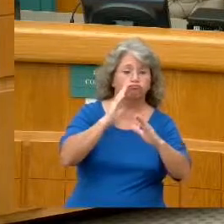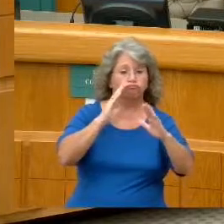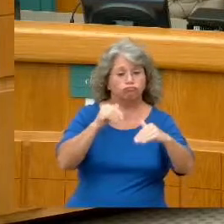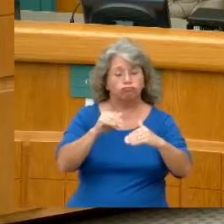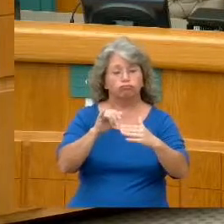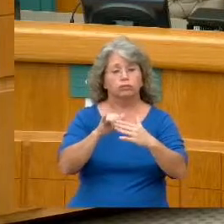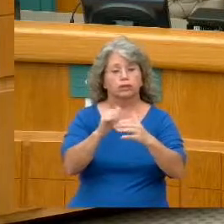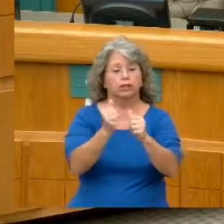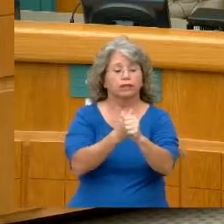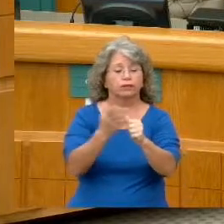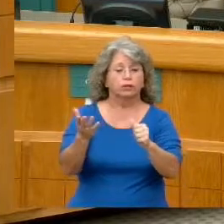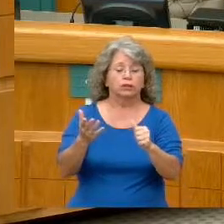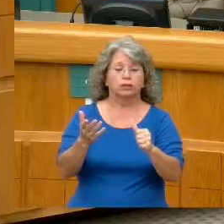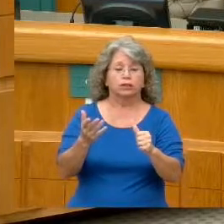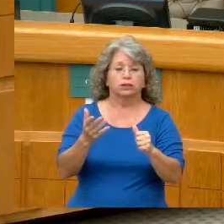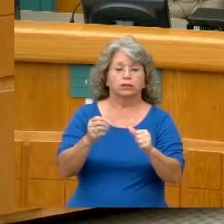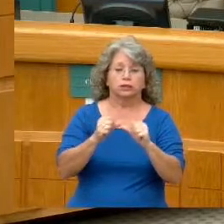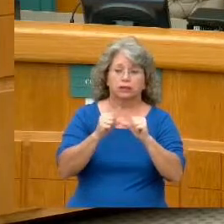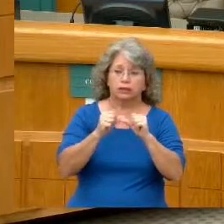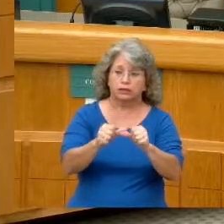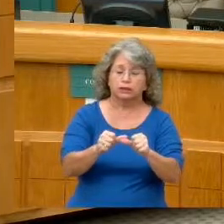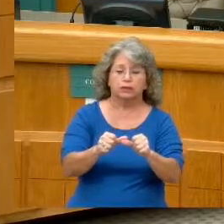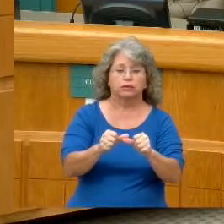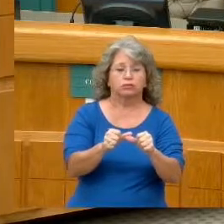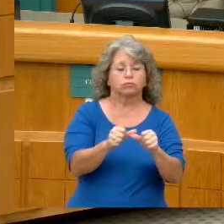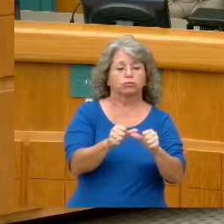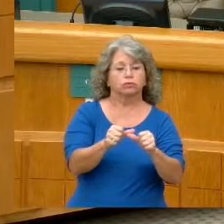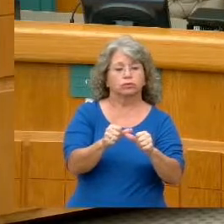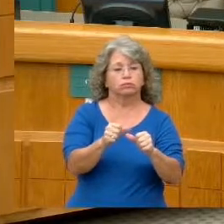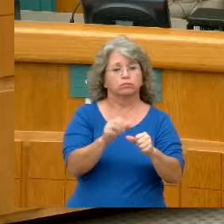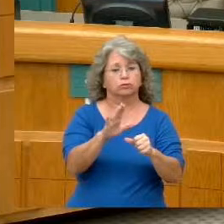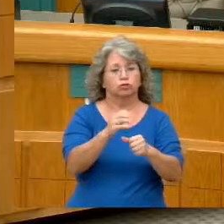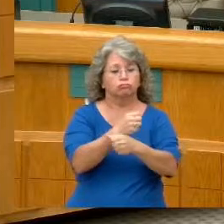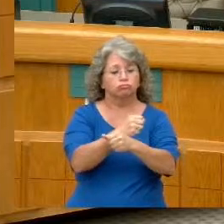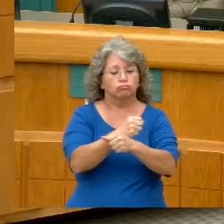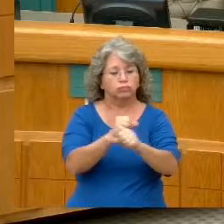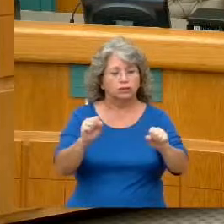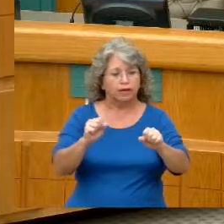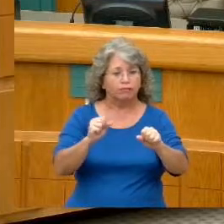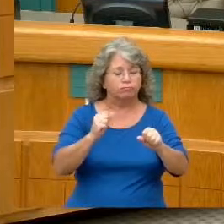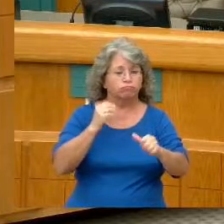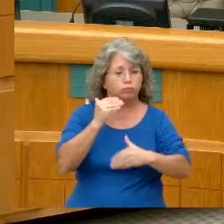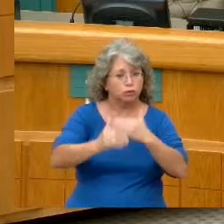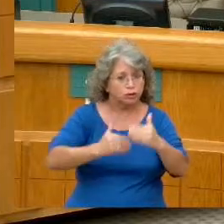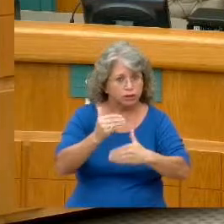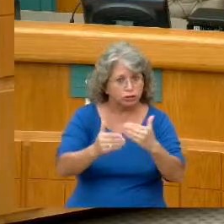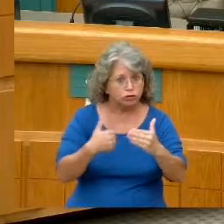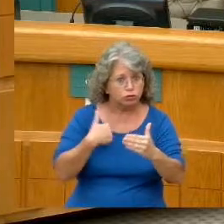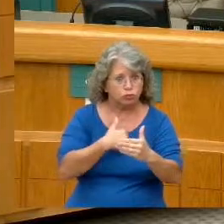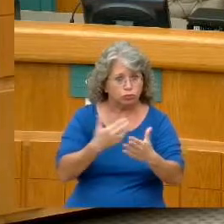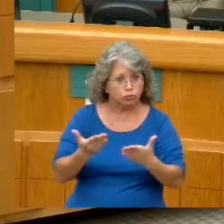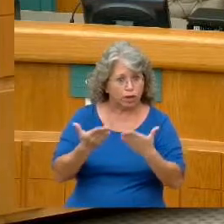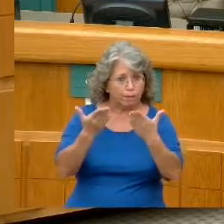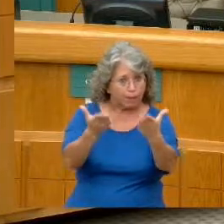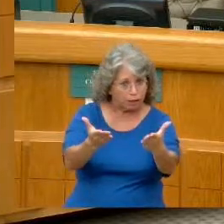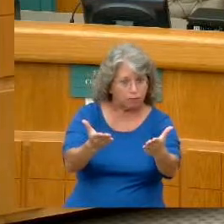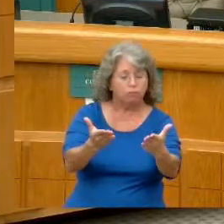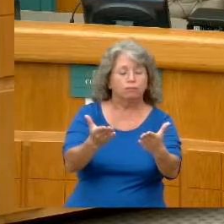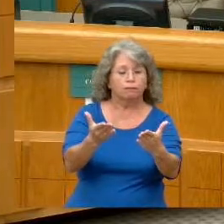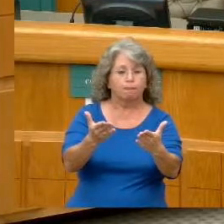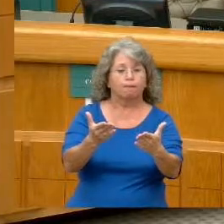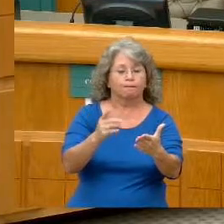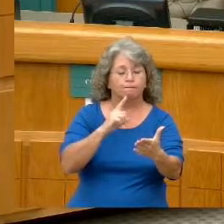We trust that everyone is continuing to practice the safe practices that we've recommended.